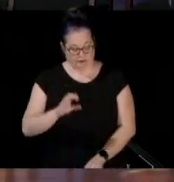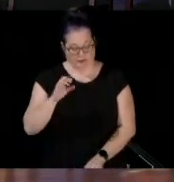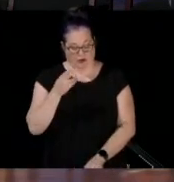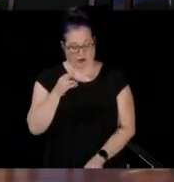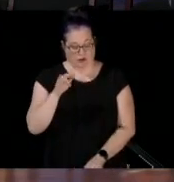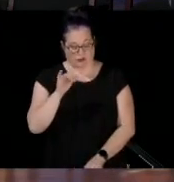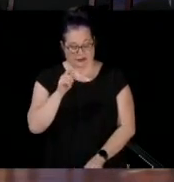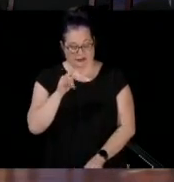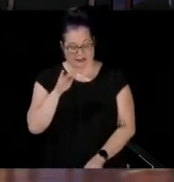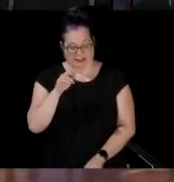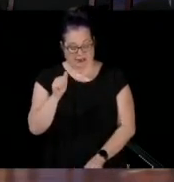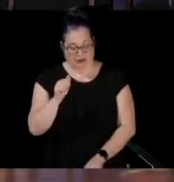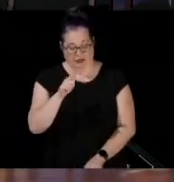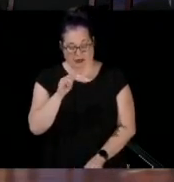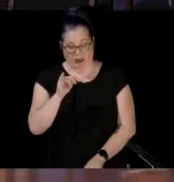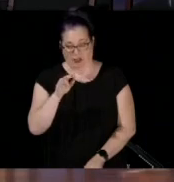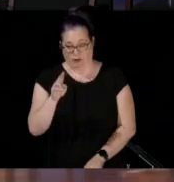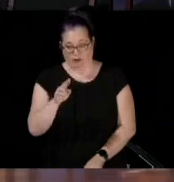Christina Liu.